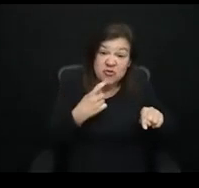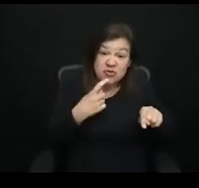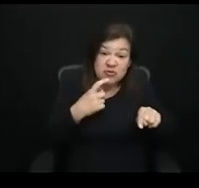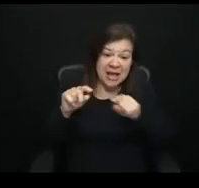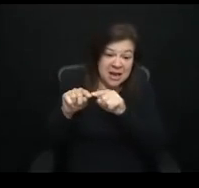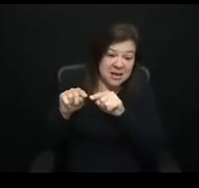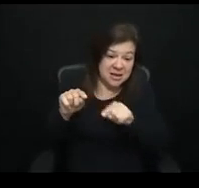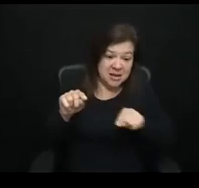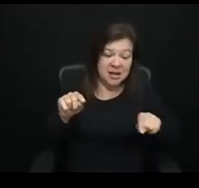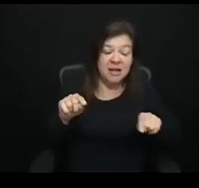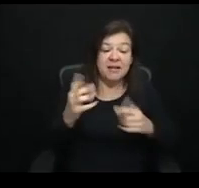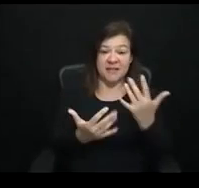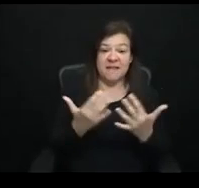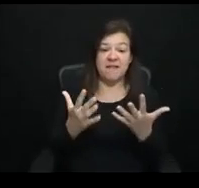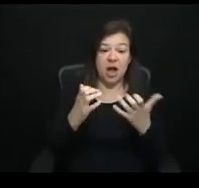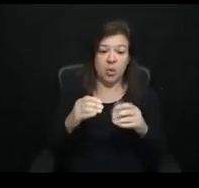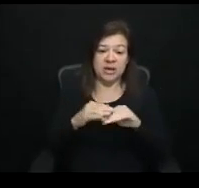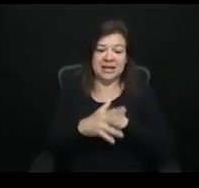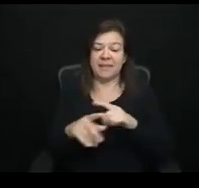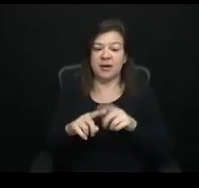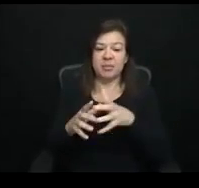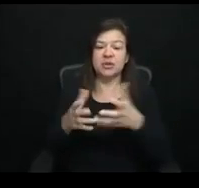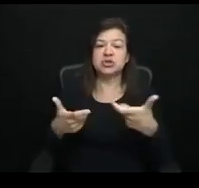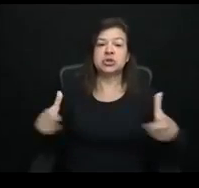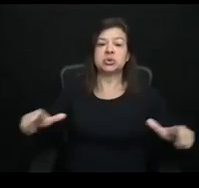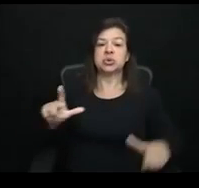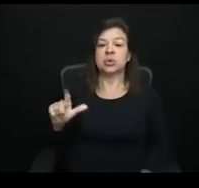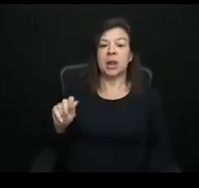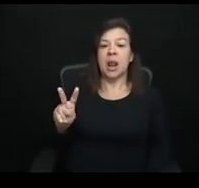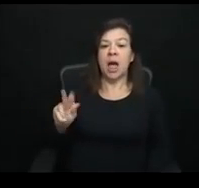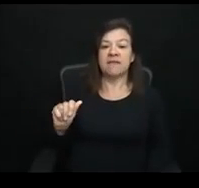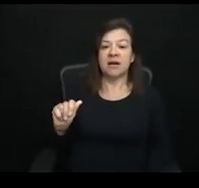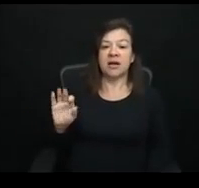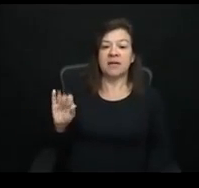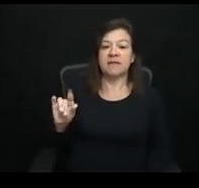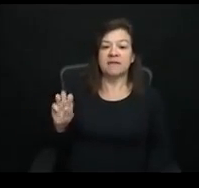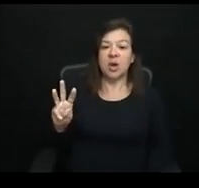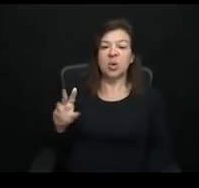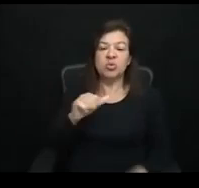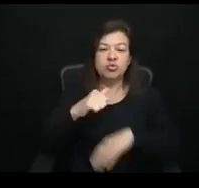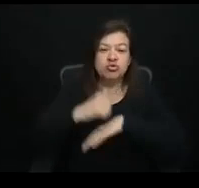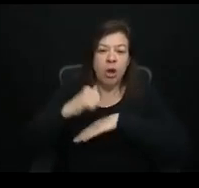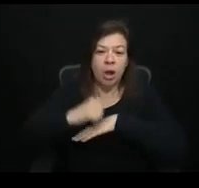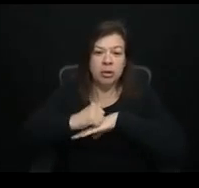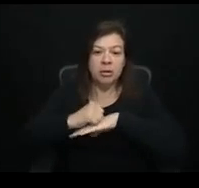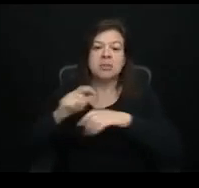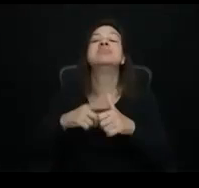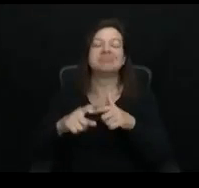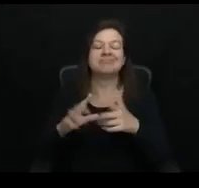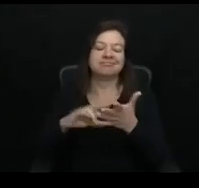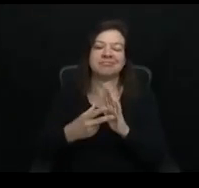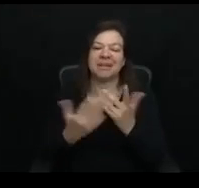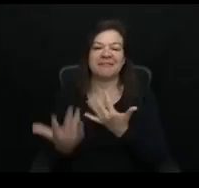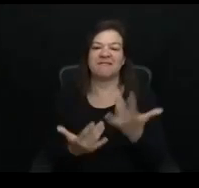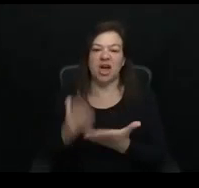way. And you can see, I think I pointed out before, there's a big lava flow right there. That's all rock. So it was able, the fire was stopped. A lot